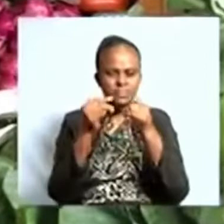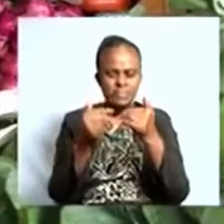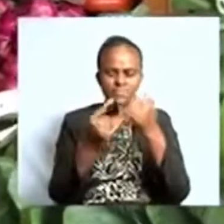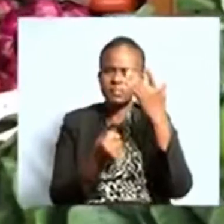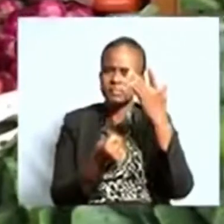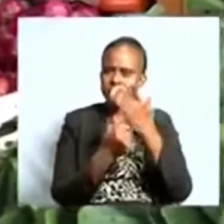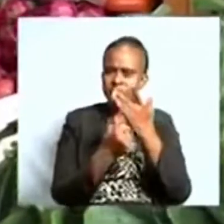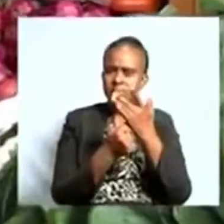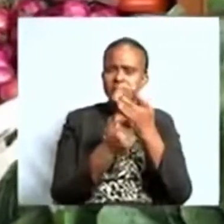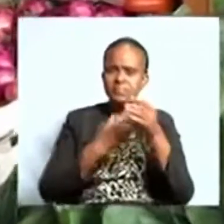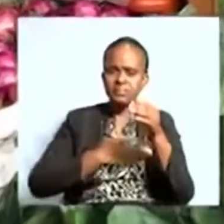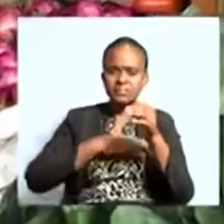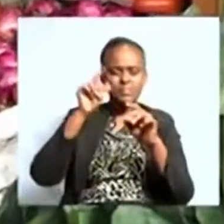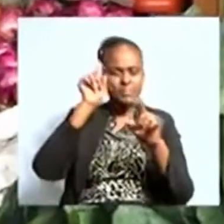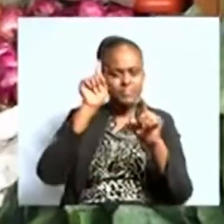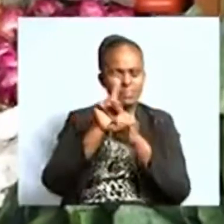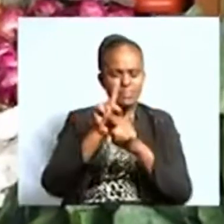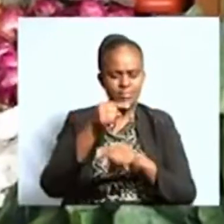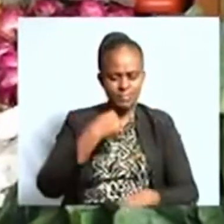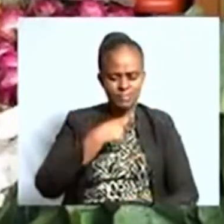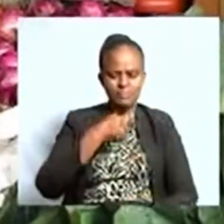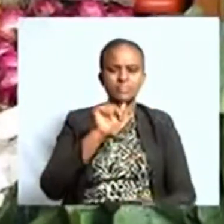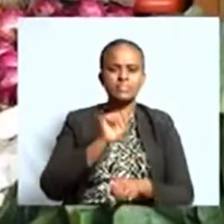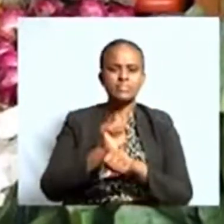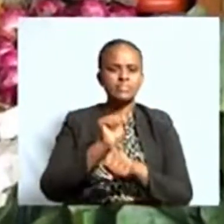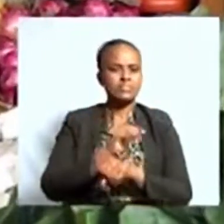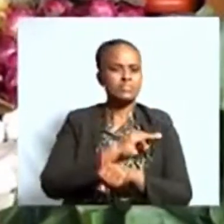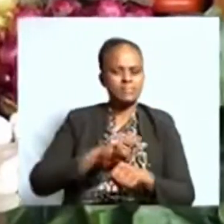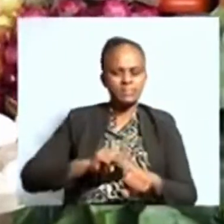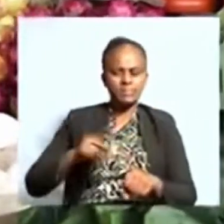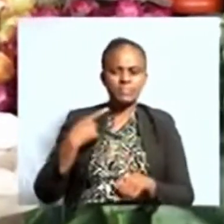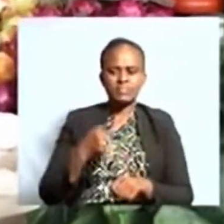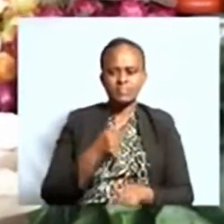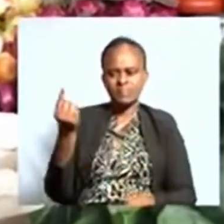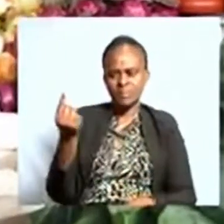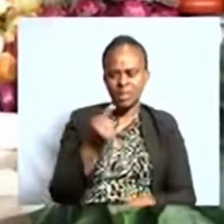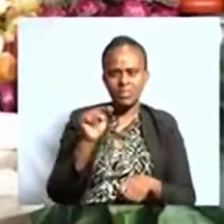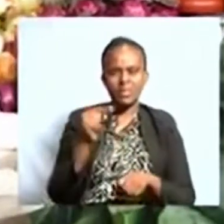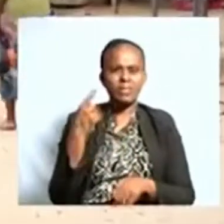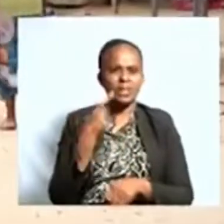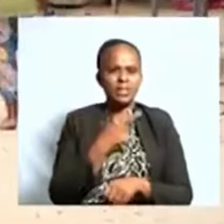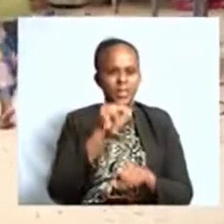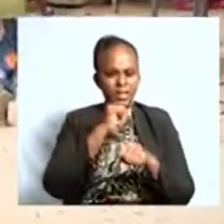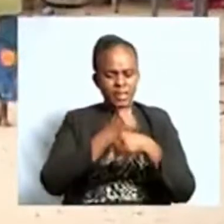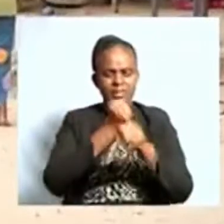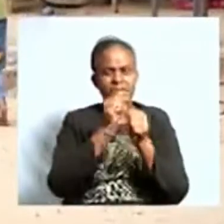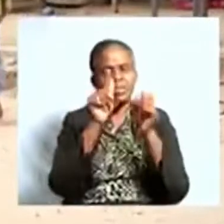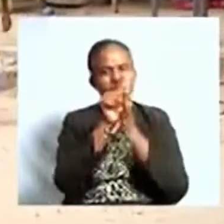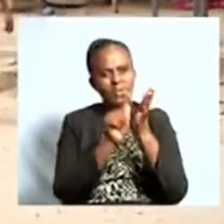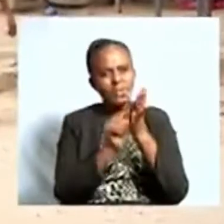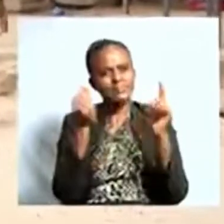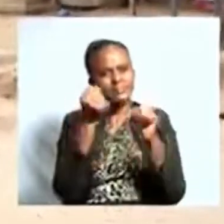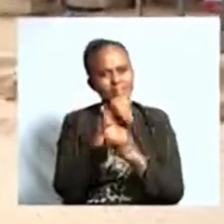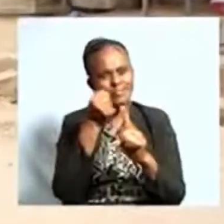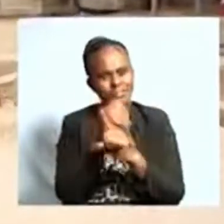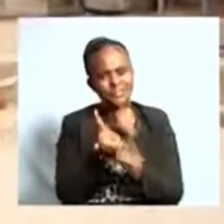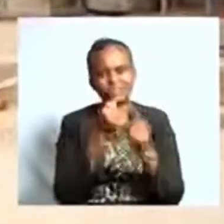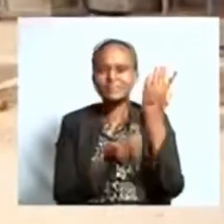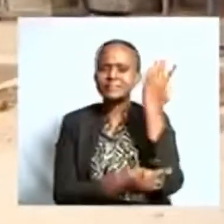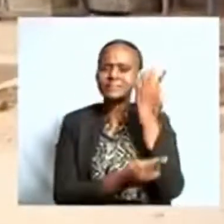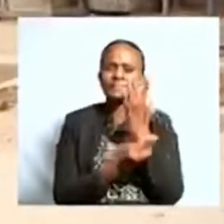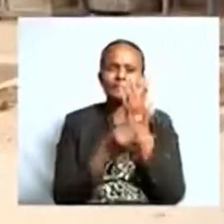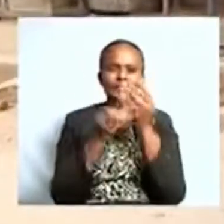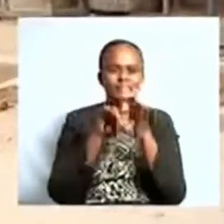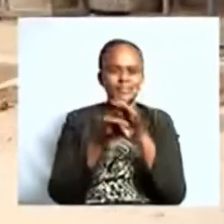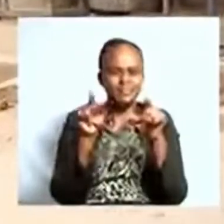my brother, the role of a member of parliament is to come here to parliament to make laws, but you also to engage spearhead, stakeholders. development, to